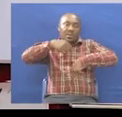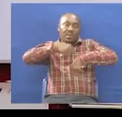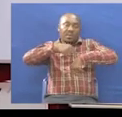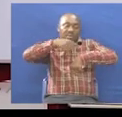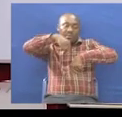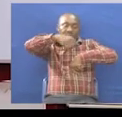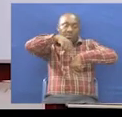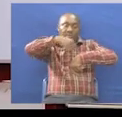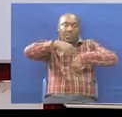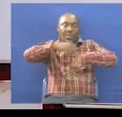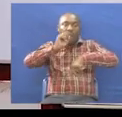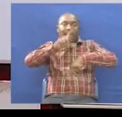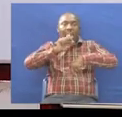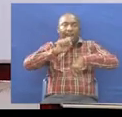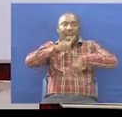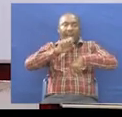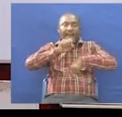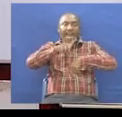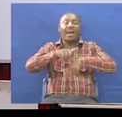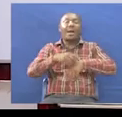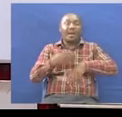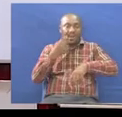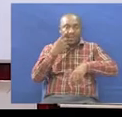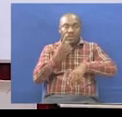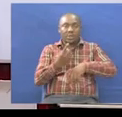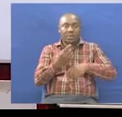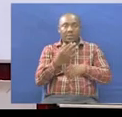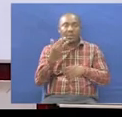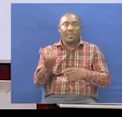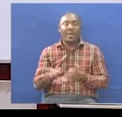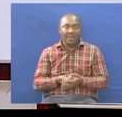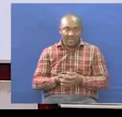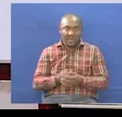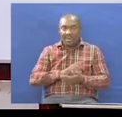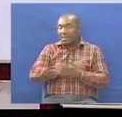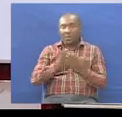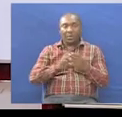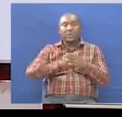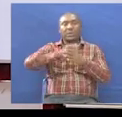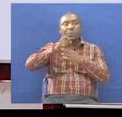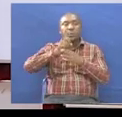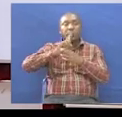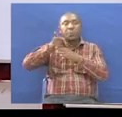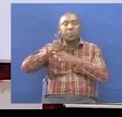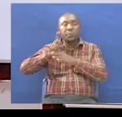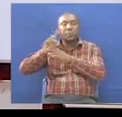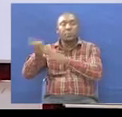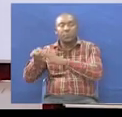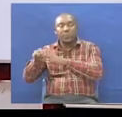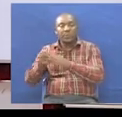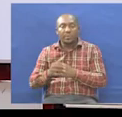watch. Yes, those are figures. Those are figures or numbers. So the time also can be written or